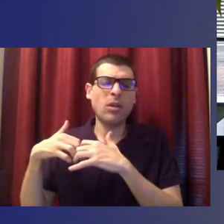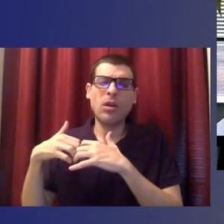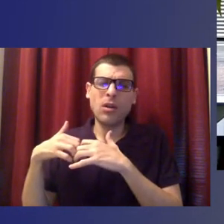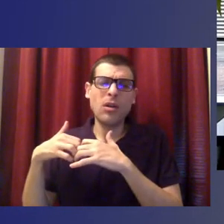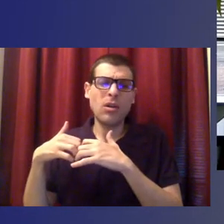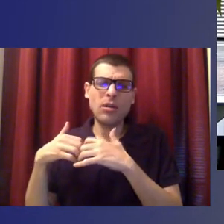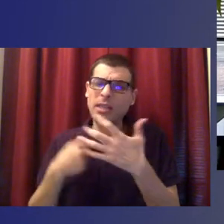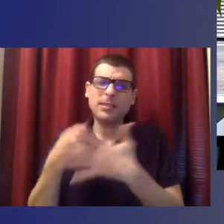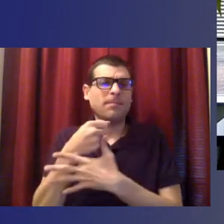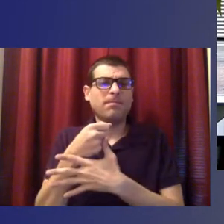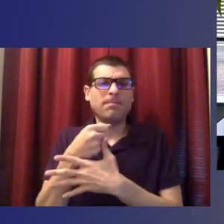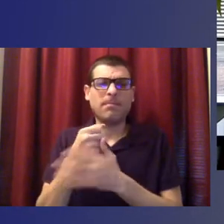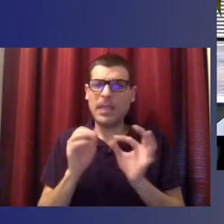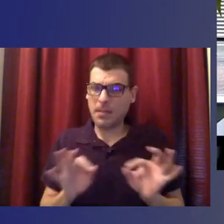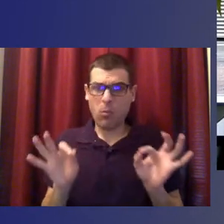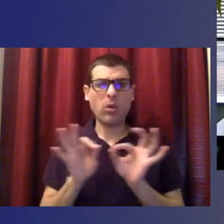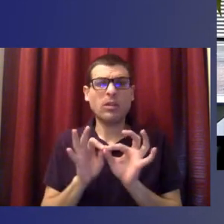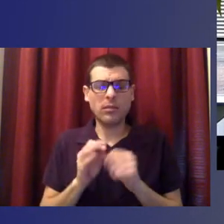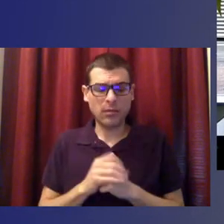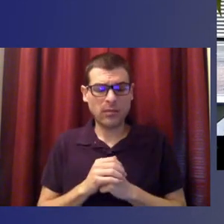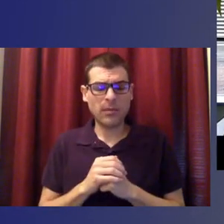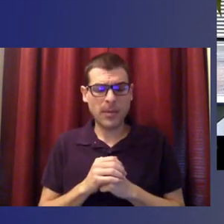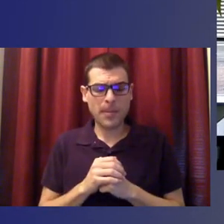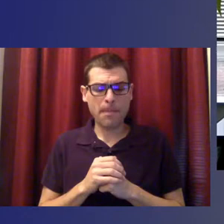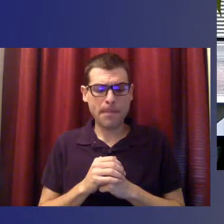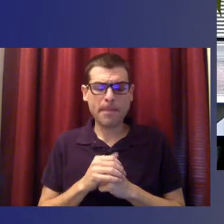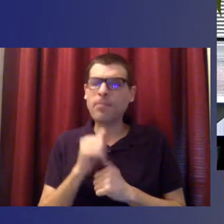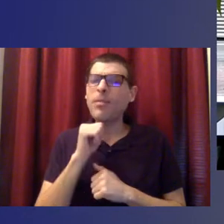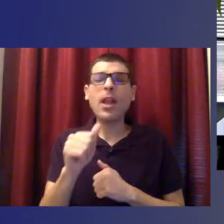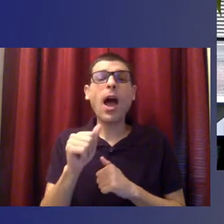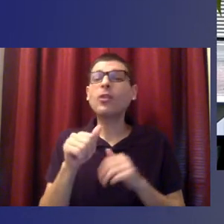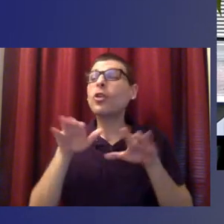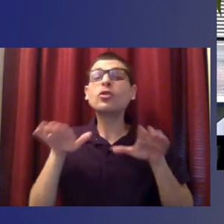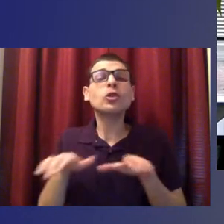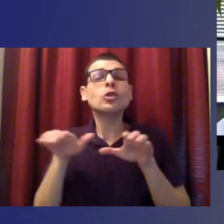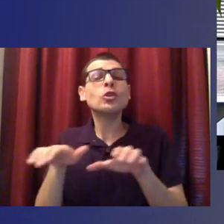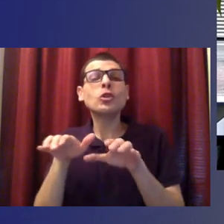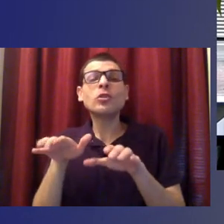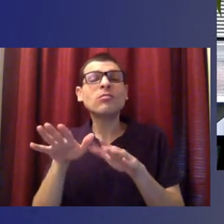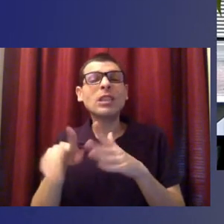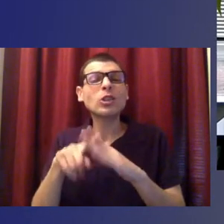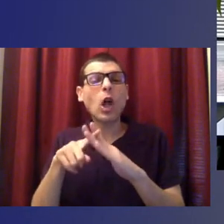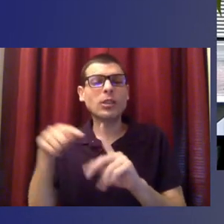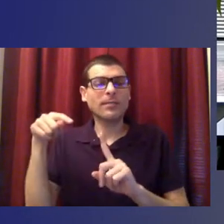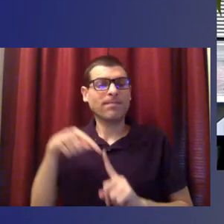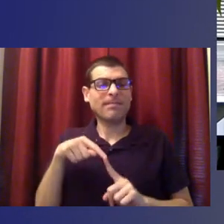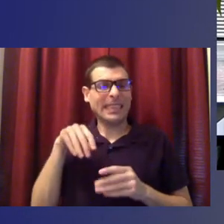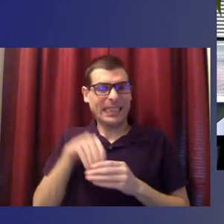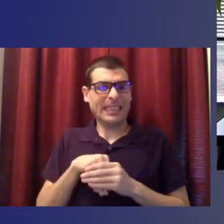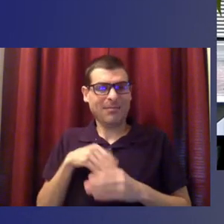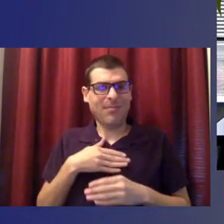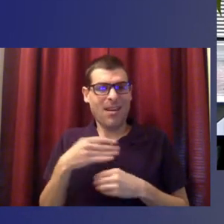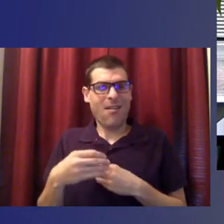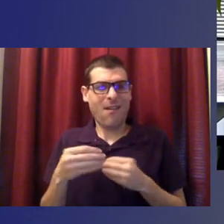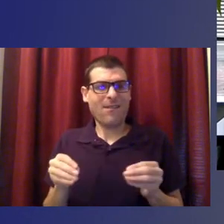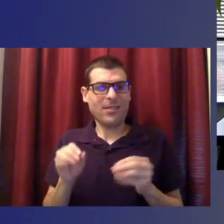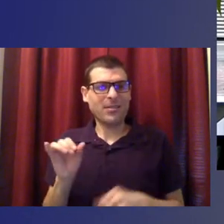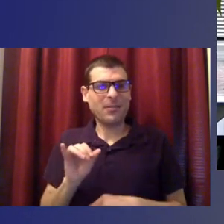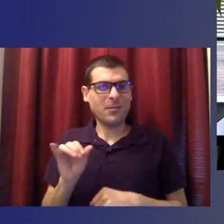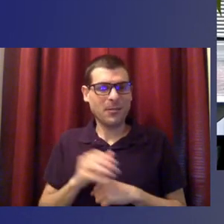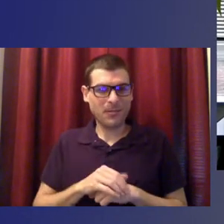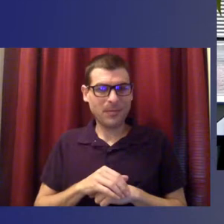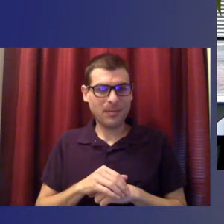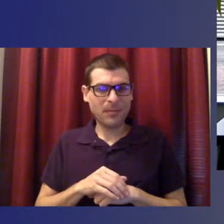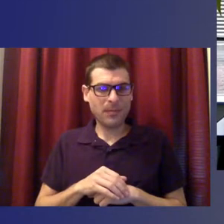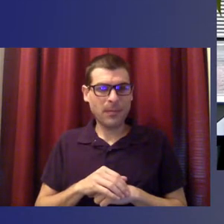both internal, it's focusing on our employees, because as I've said in my speech, our employees can't